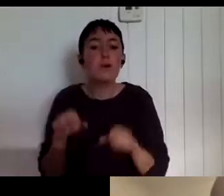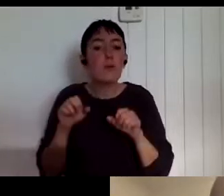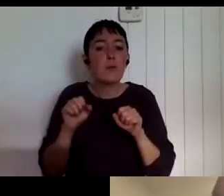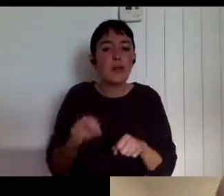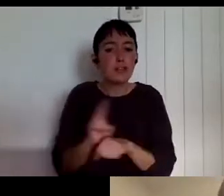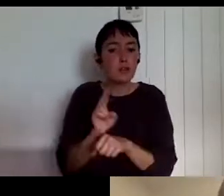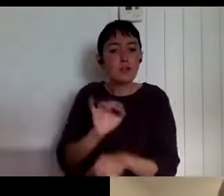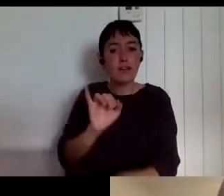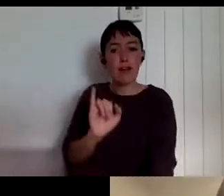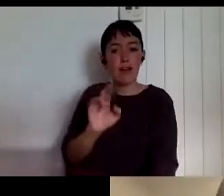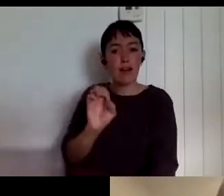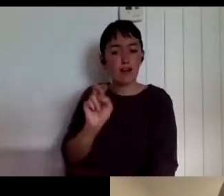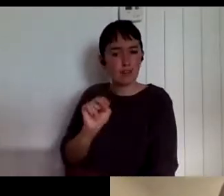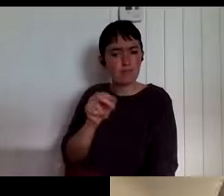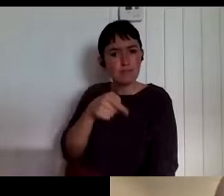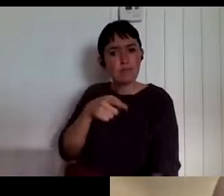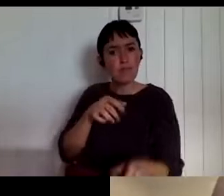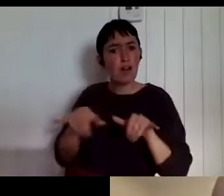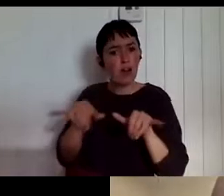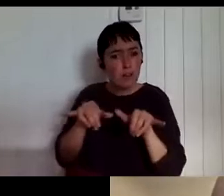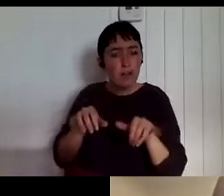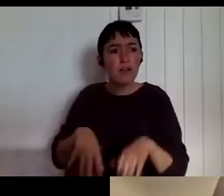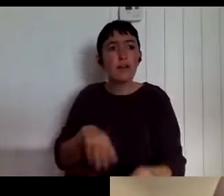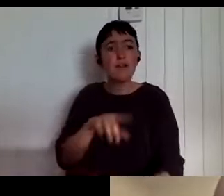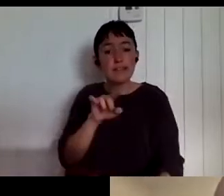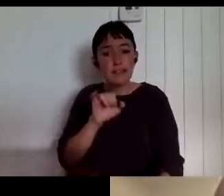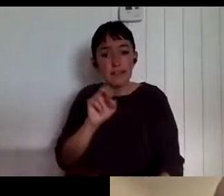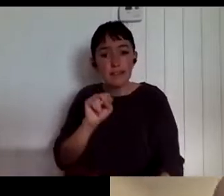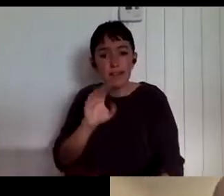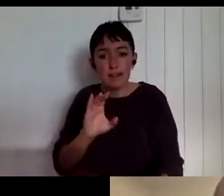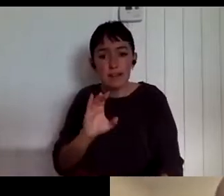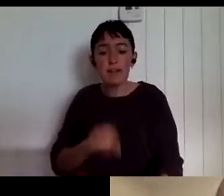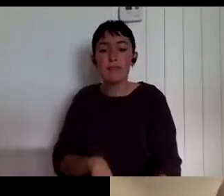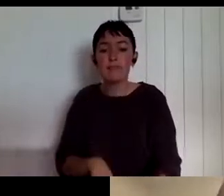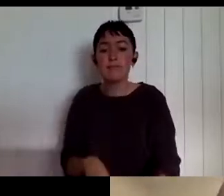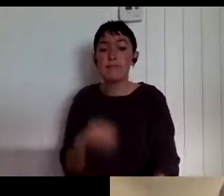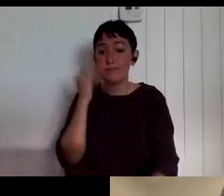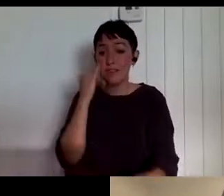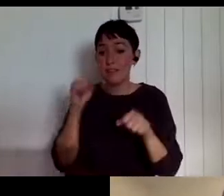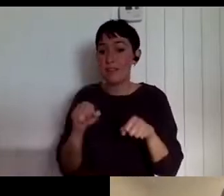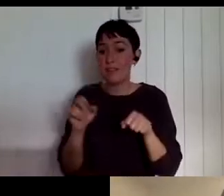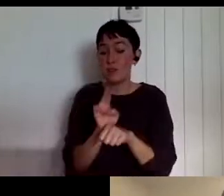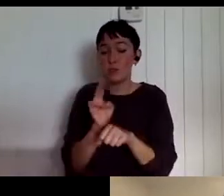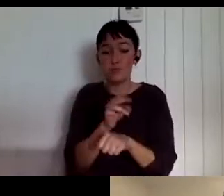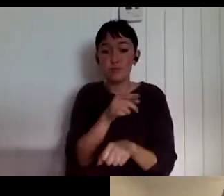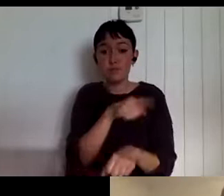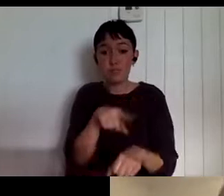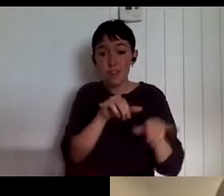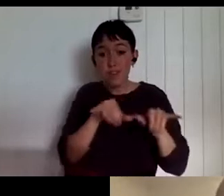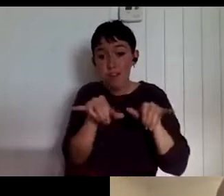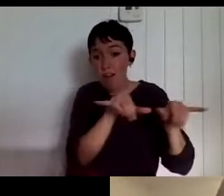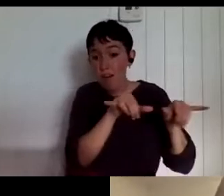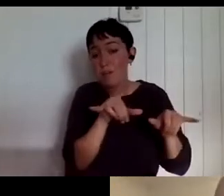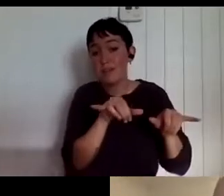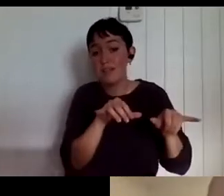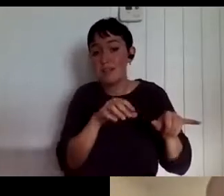common metals, like zinc, you'd be able to, if you can do that, you know, you'd be able to get a, you know, efficient battery,